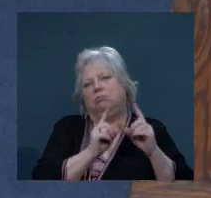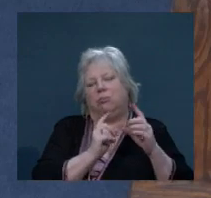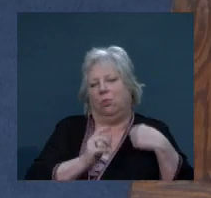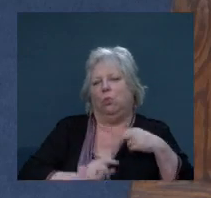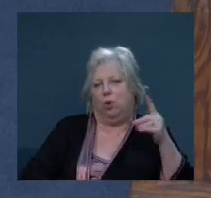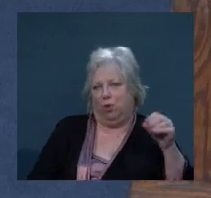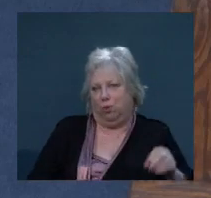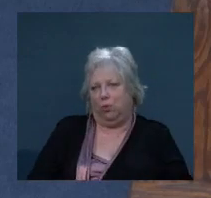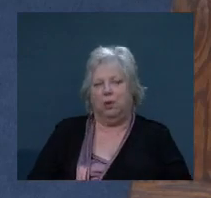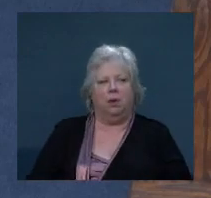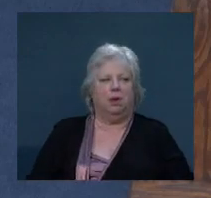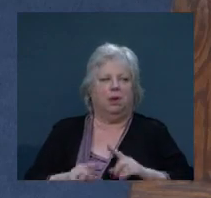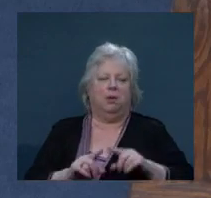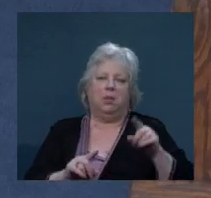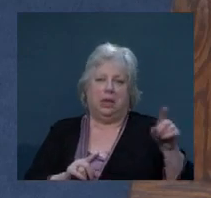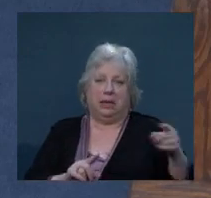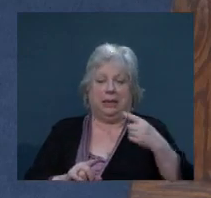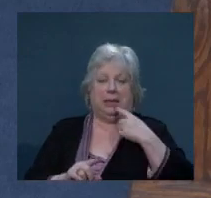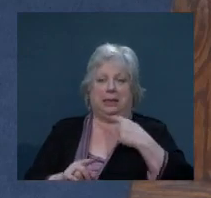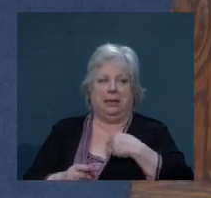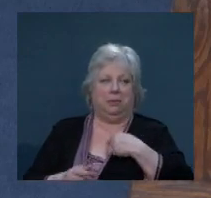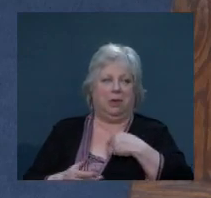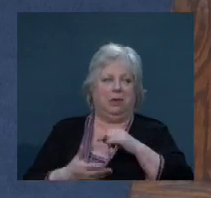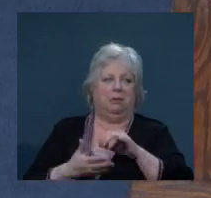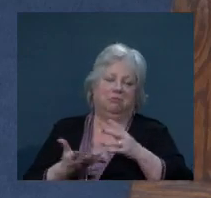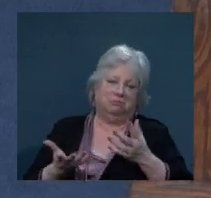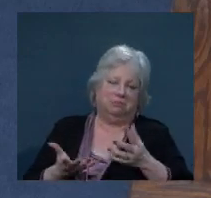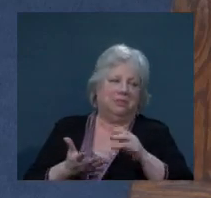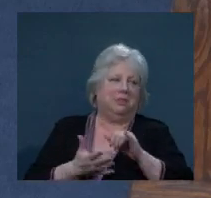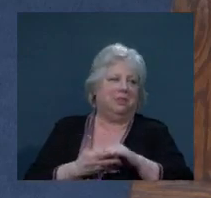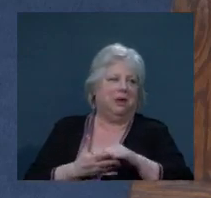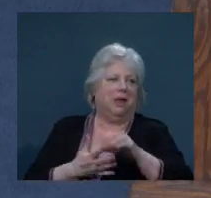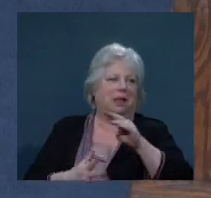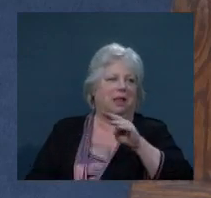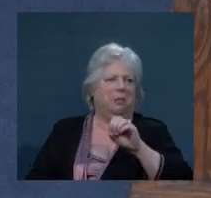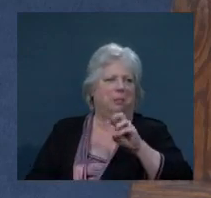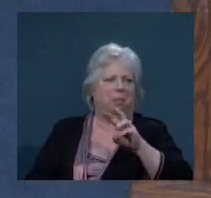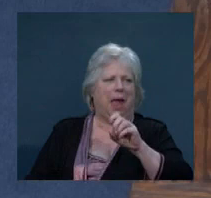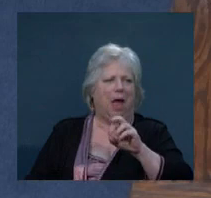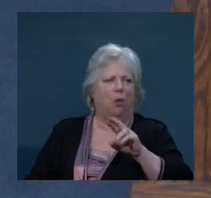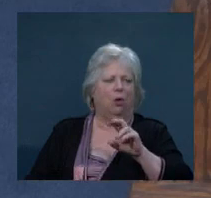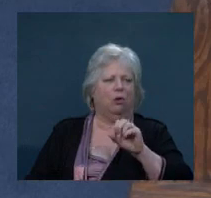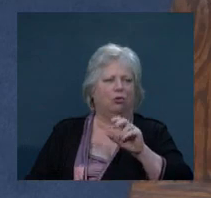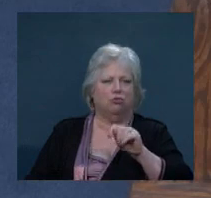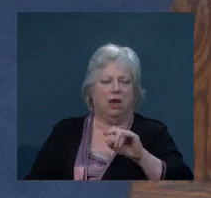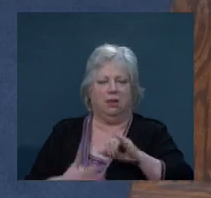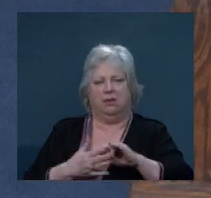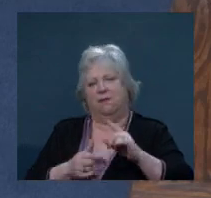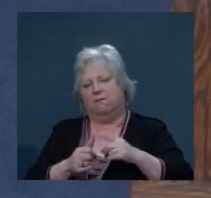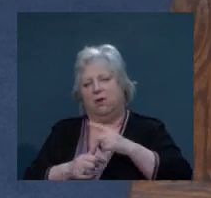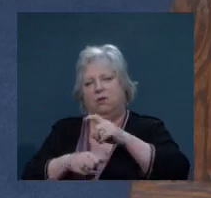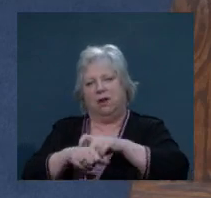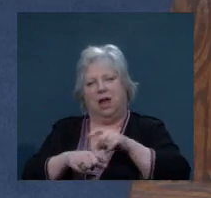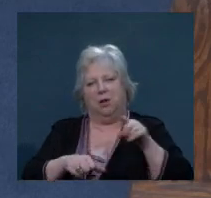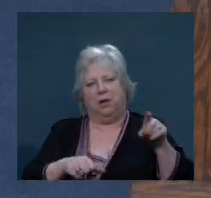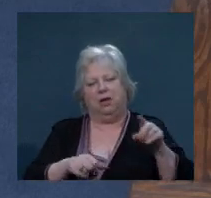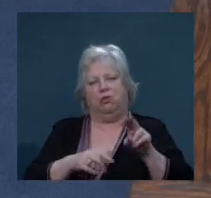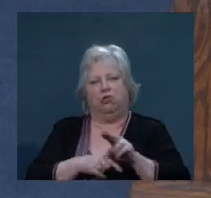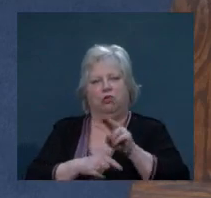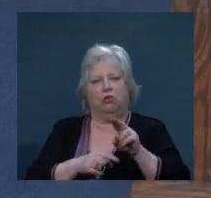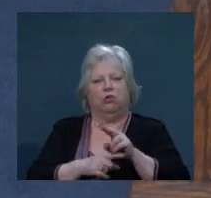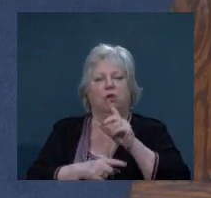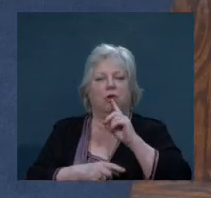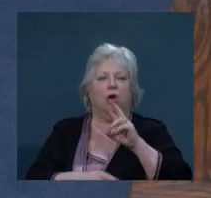communicate. But he did tell me that the Bower Street, this is the first time that he's used